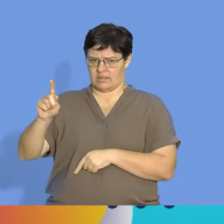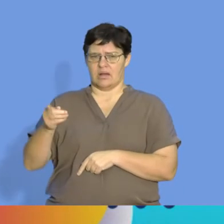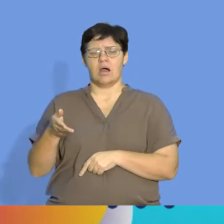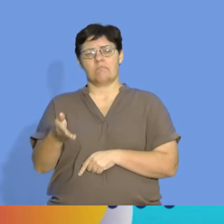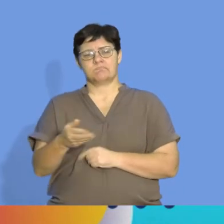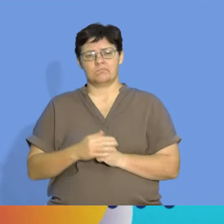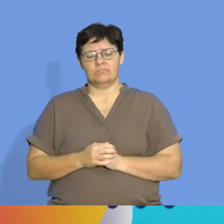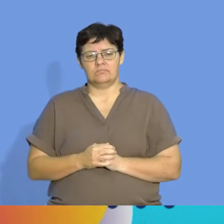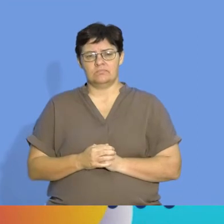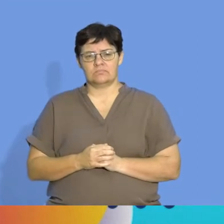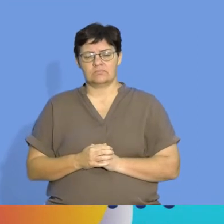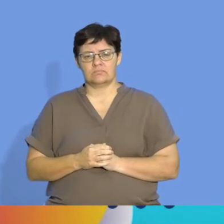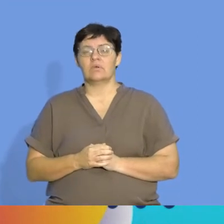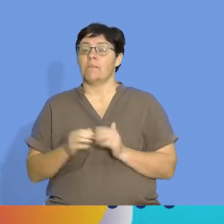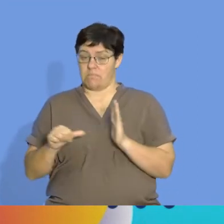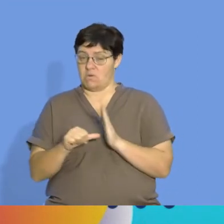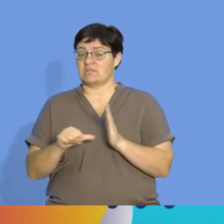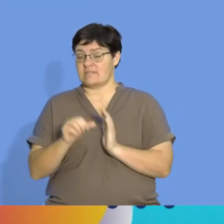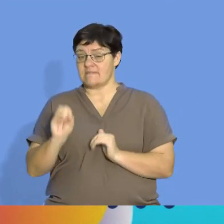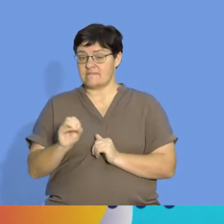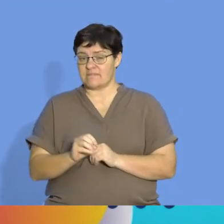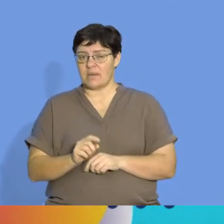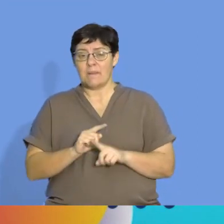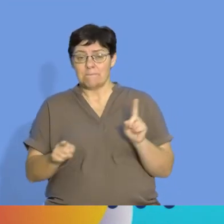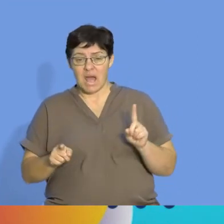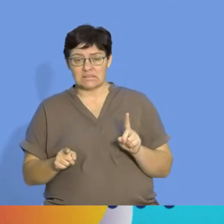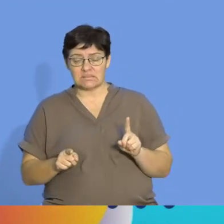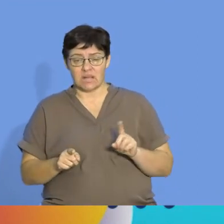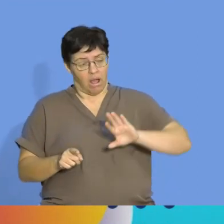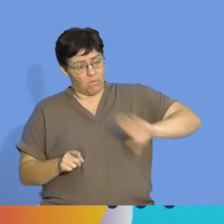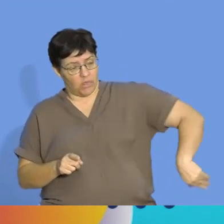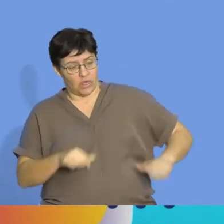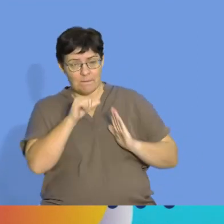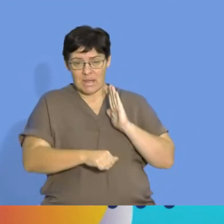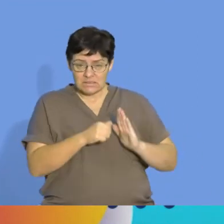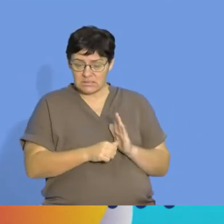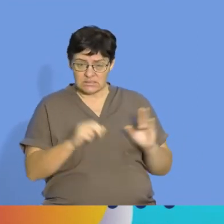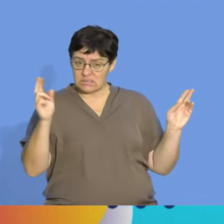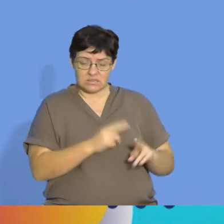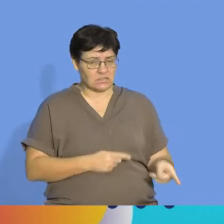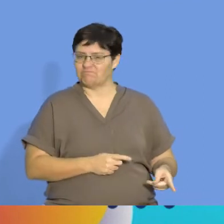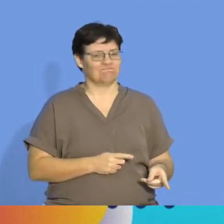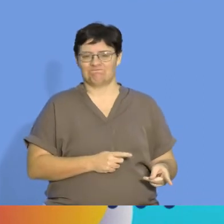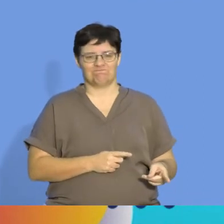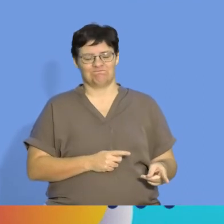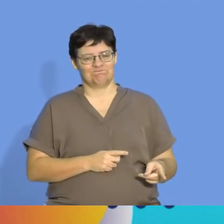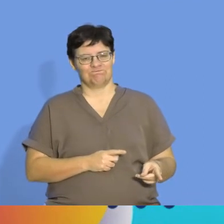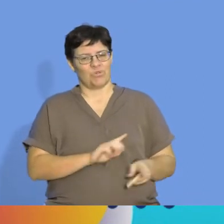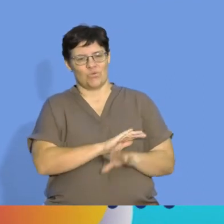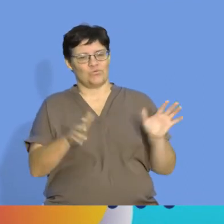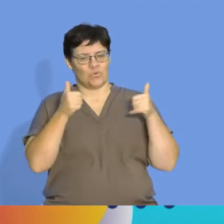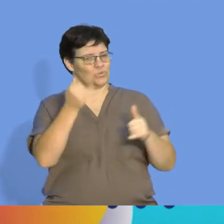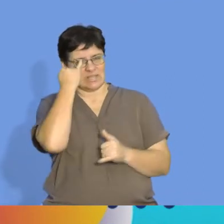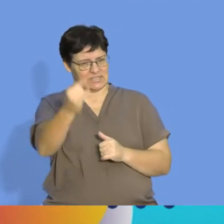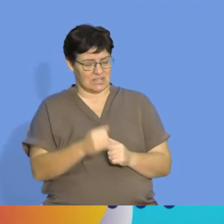staff training into operation. It's very important, but not at the expense of cutting down your maintenance